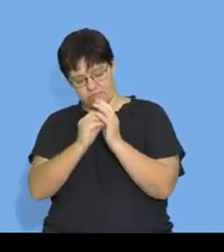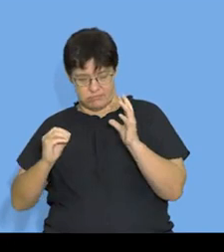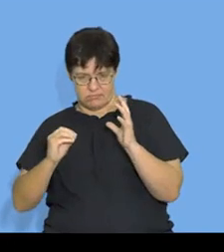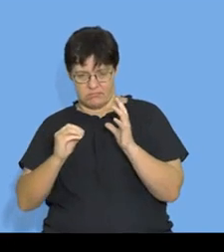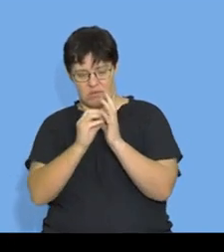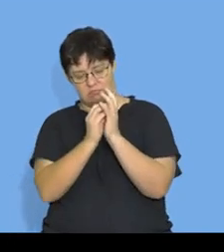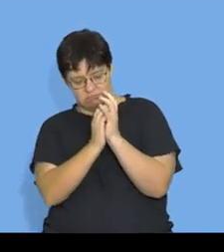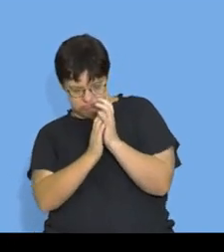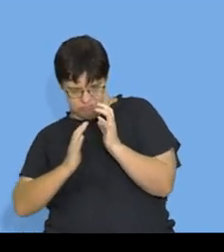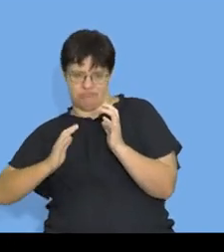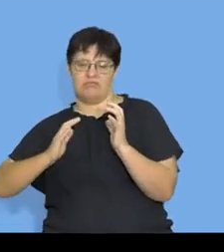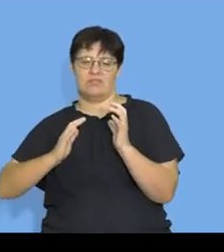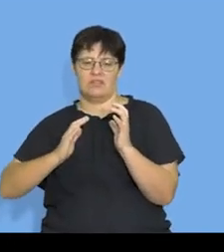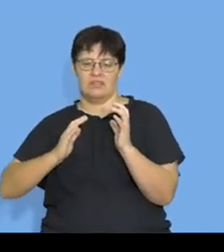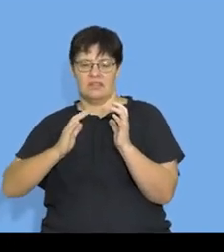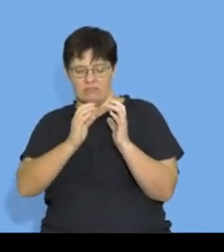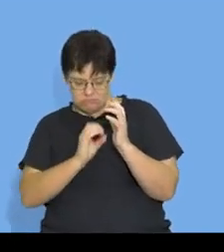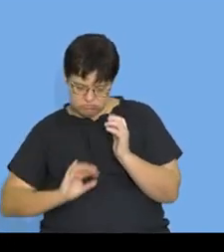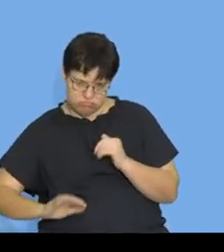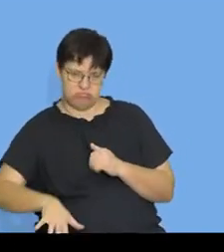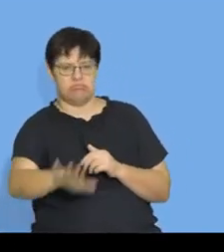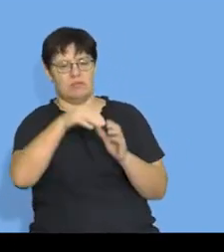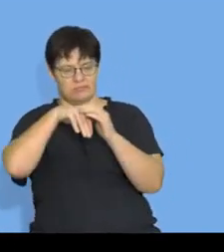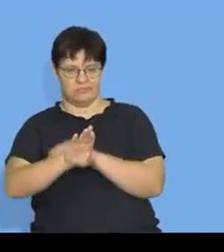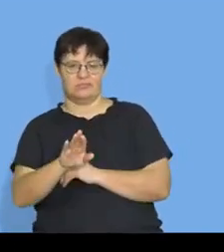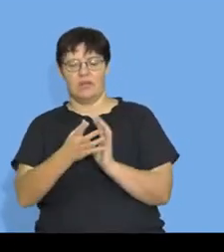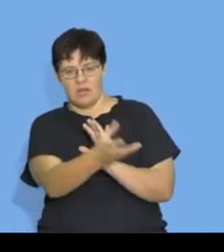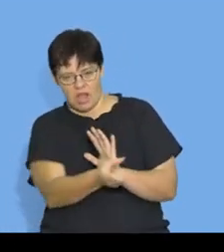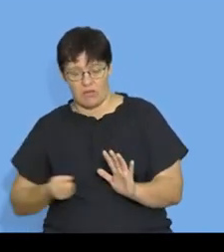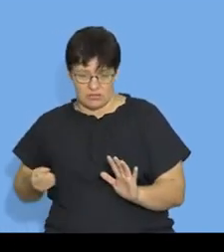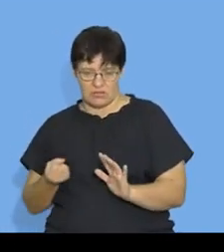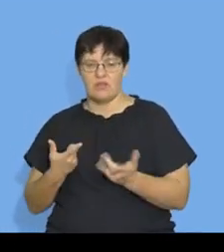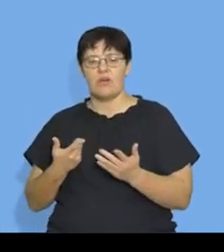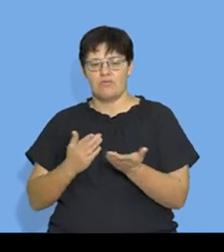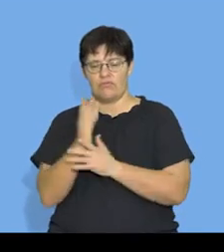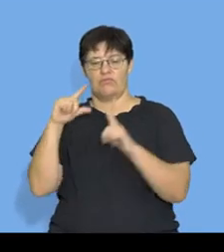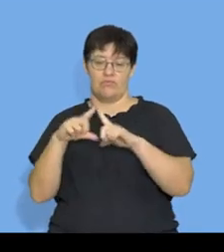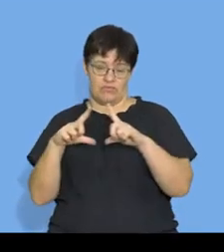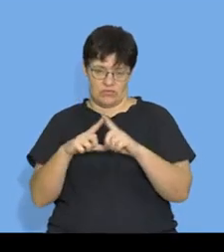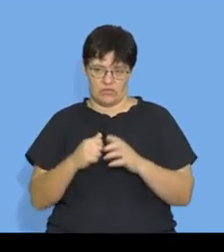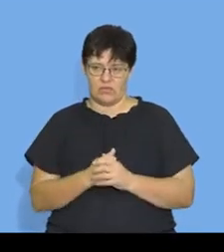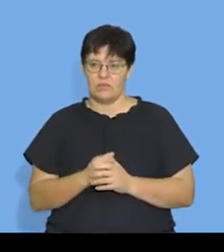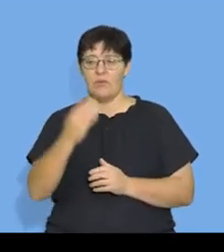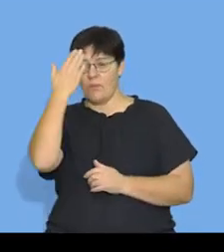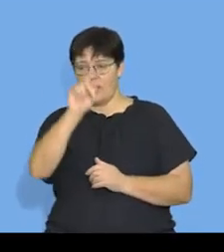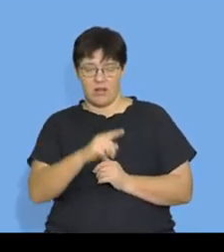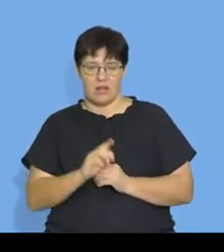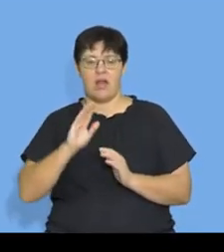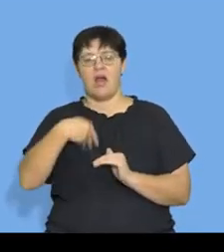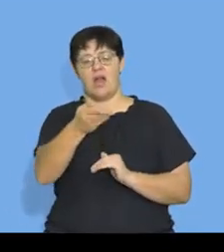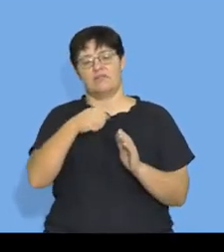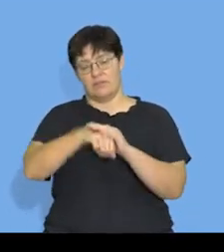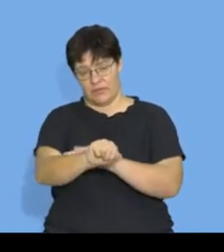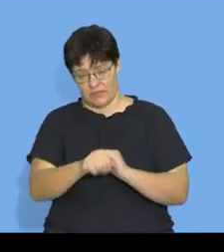the uterine wall, and that placenta and the rest of the umbilical cord is pulled out and removed through the vagina, and that is